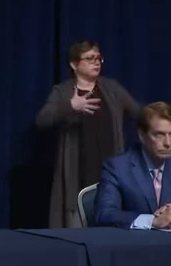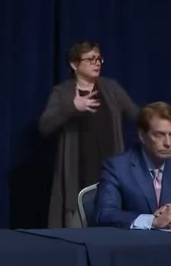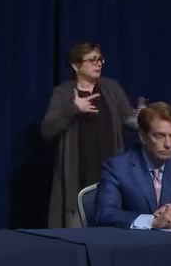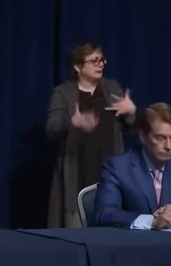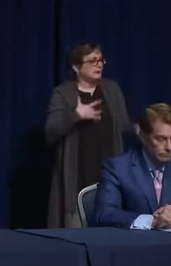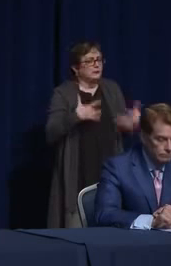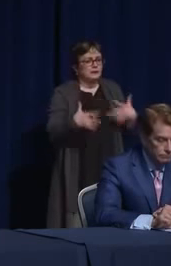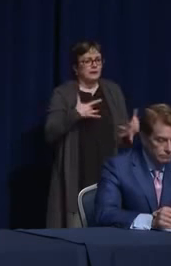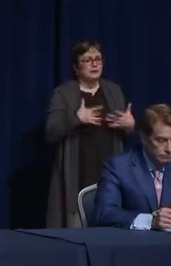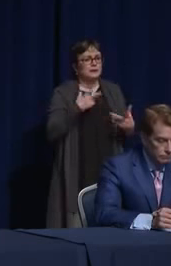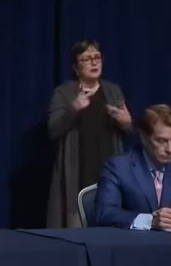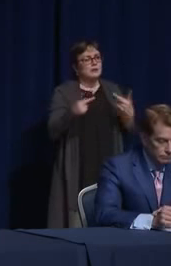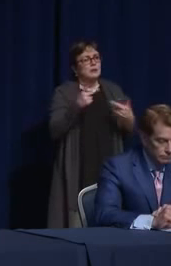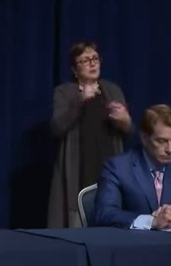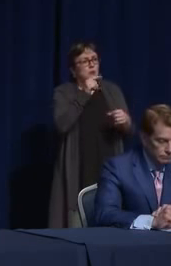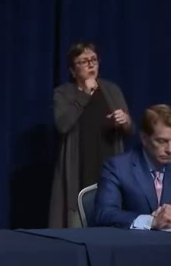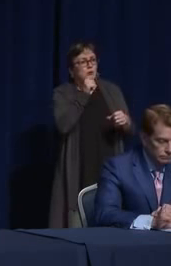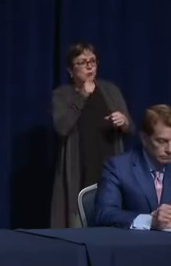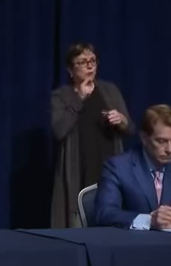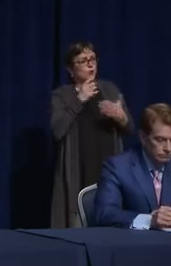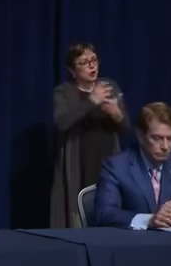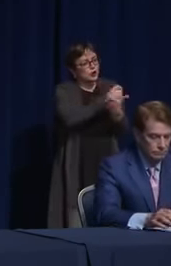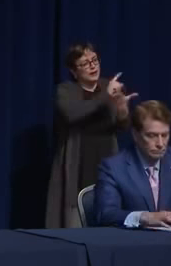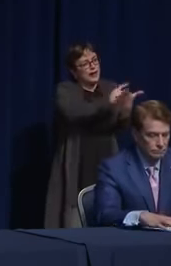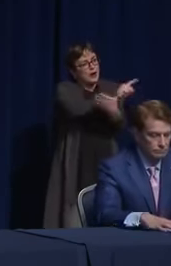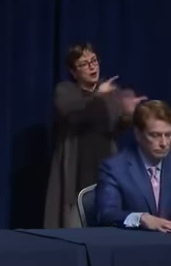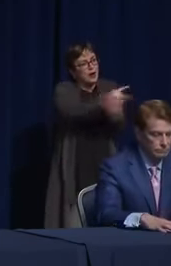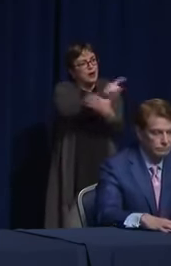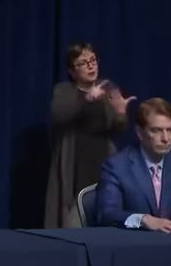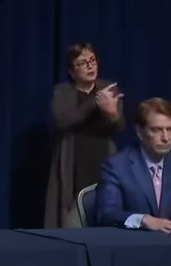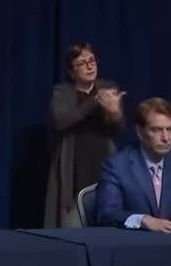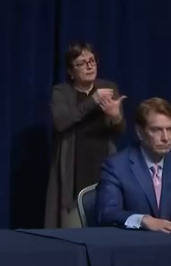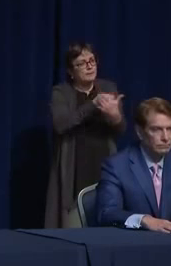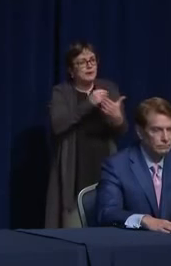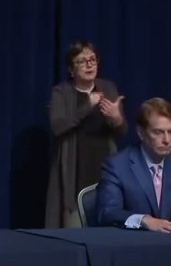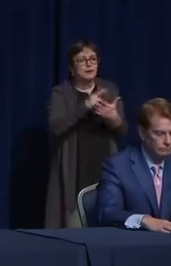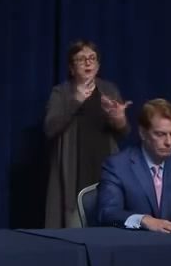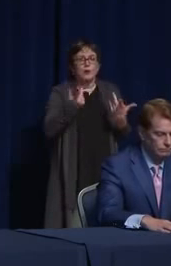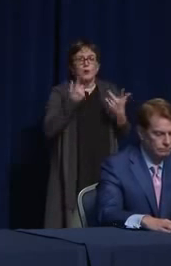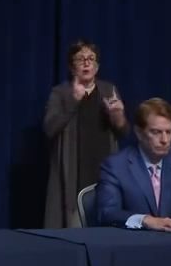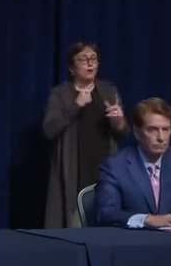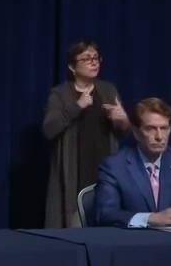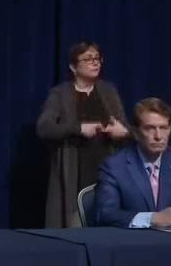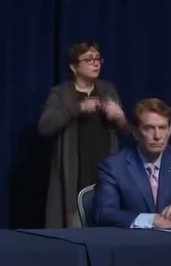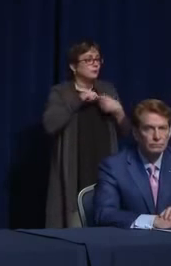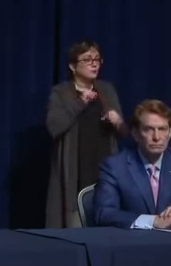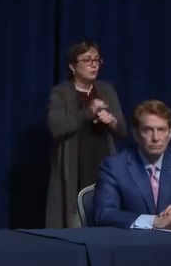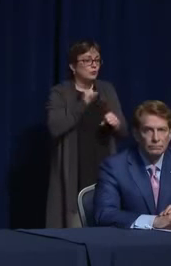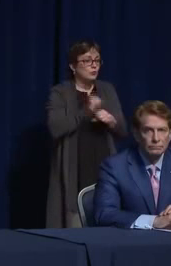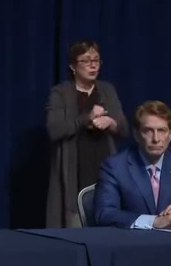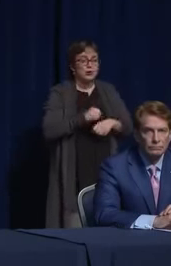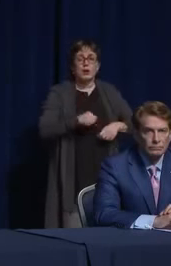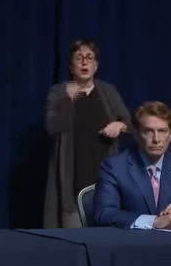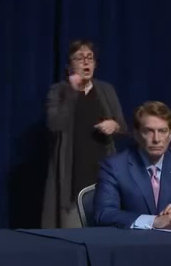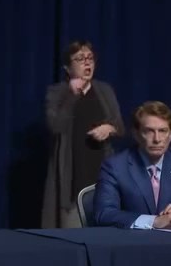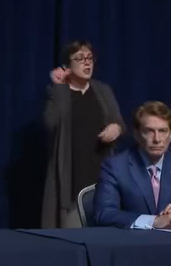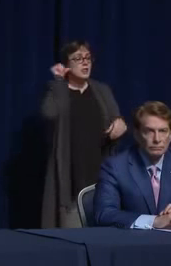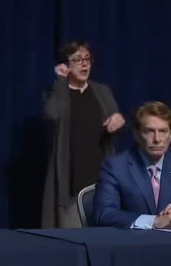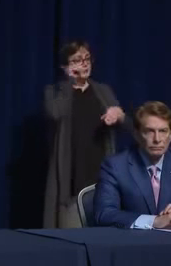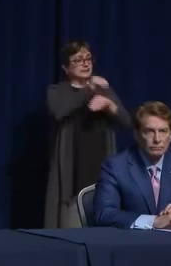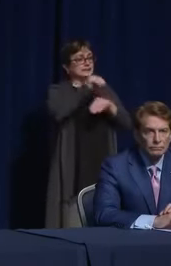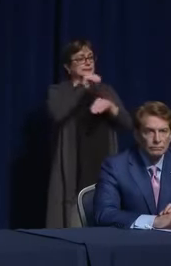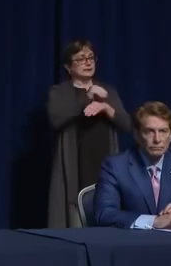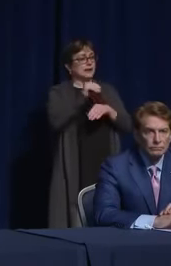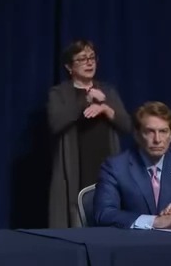those who work by the hour, or those who are working in the gig economy. Last night Dan Kelly in particular, received word